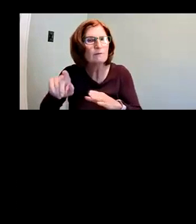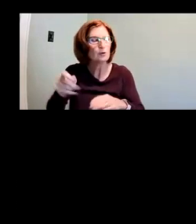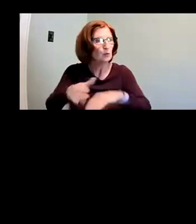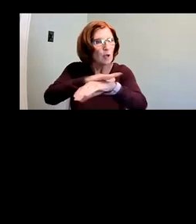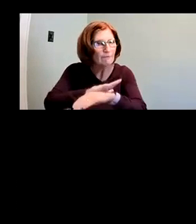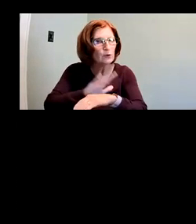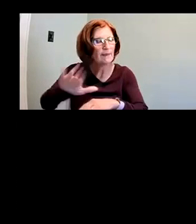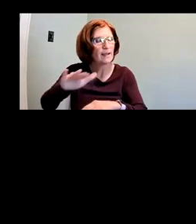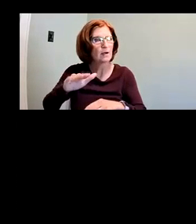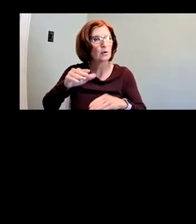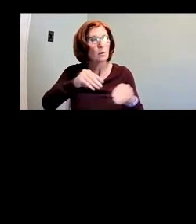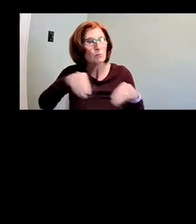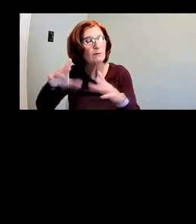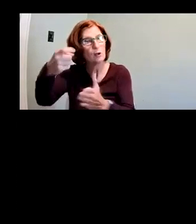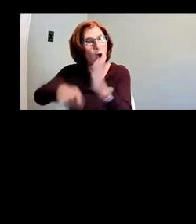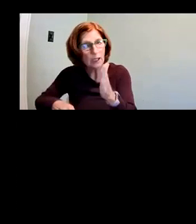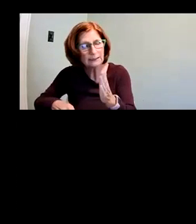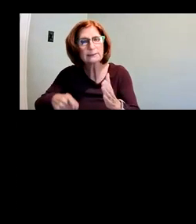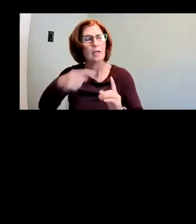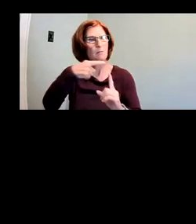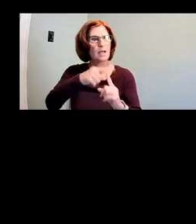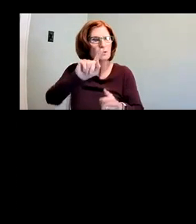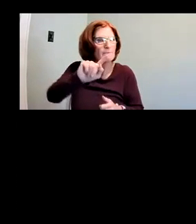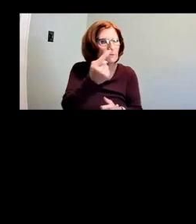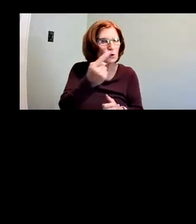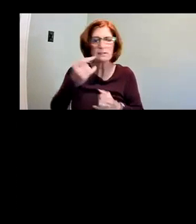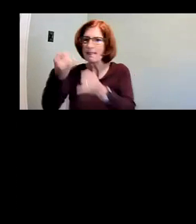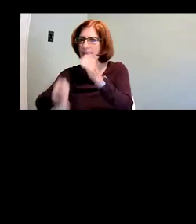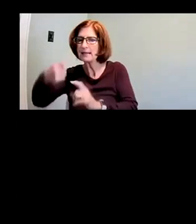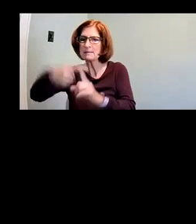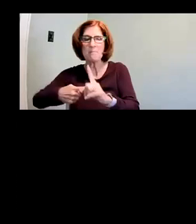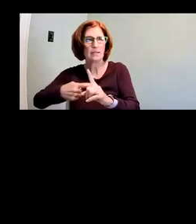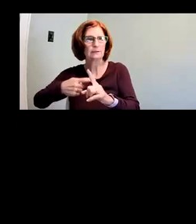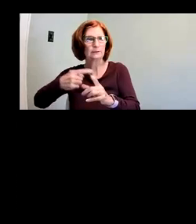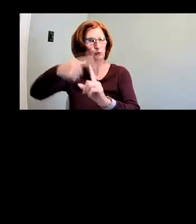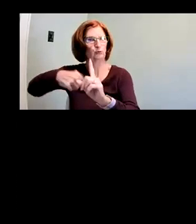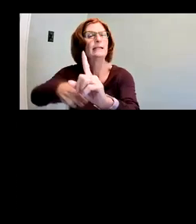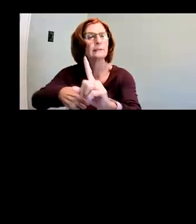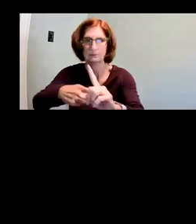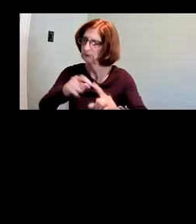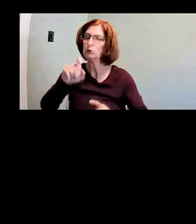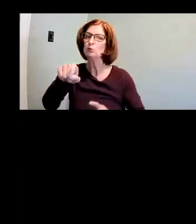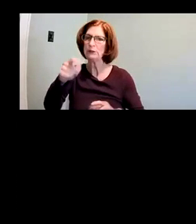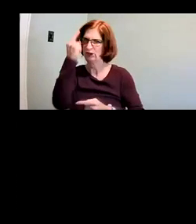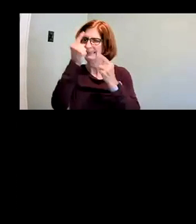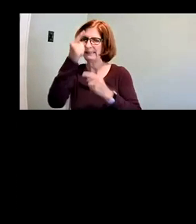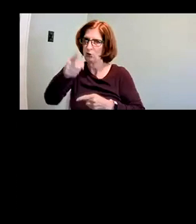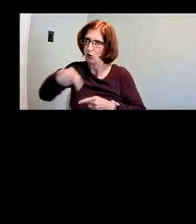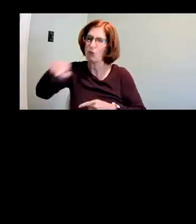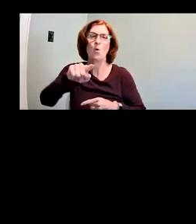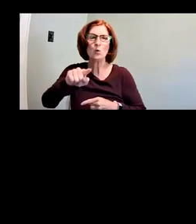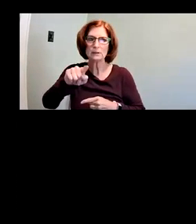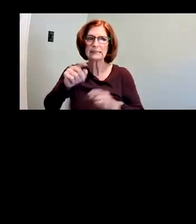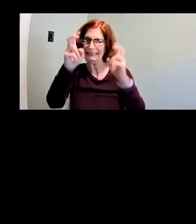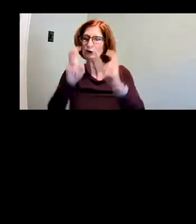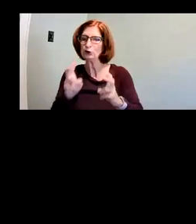rent. Fair housing criteria should be applied to the anticipated outcomes of each program, and the data needed is identified to assess